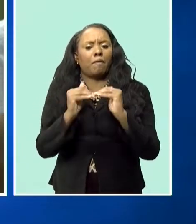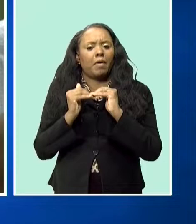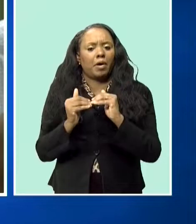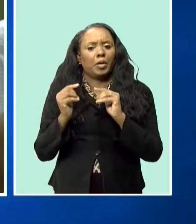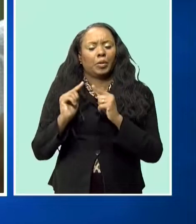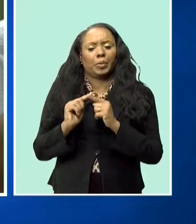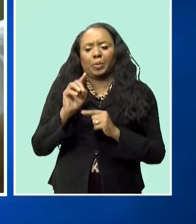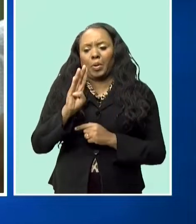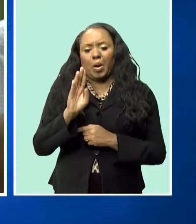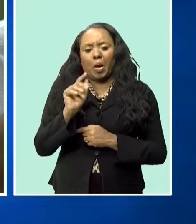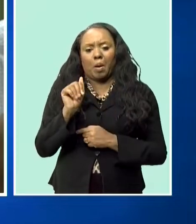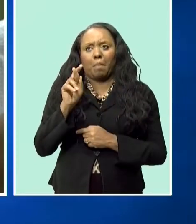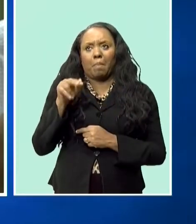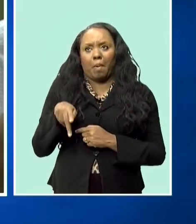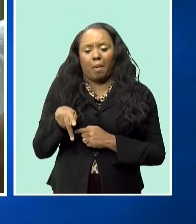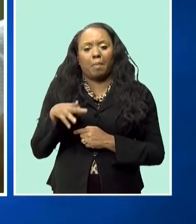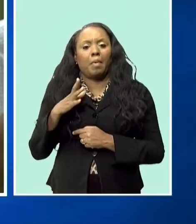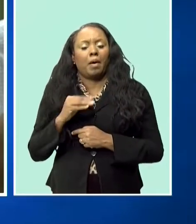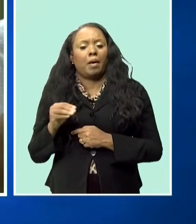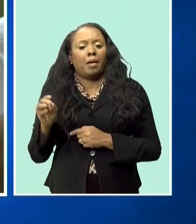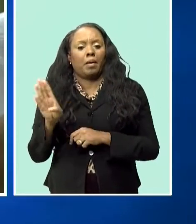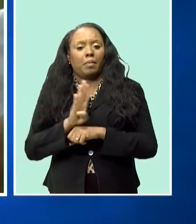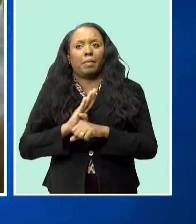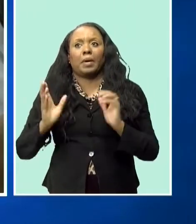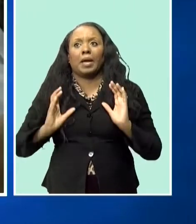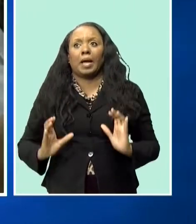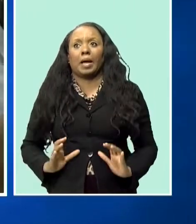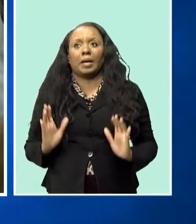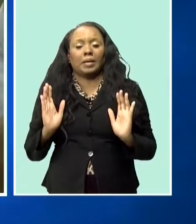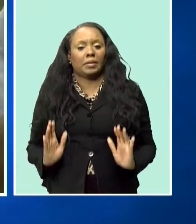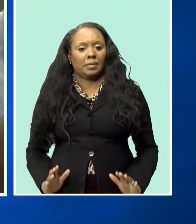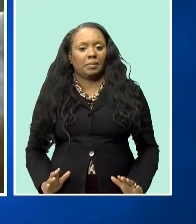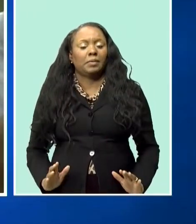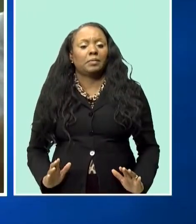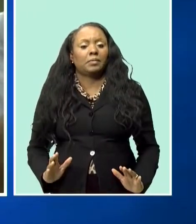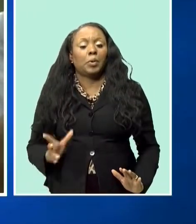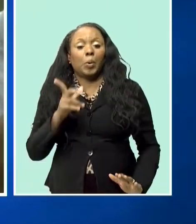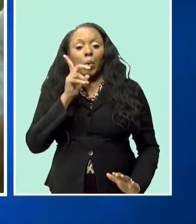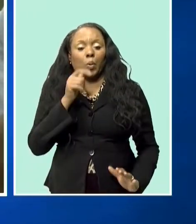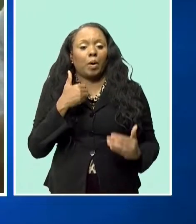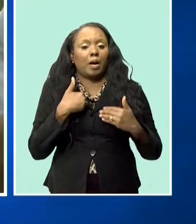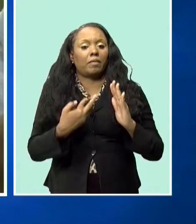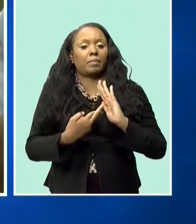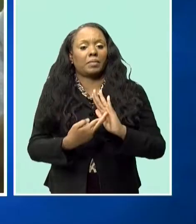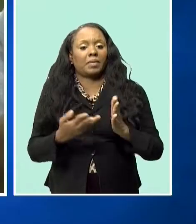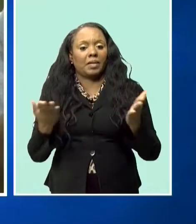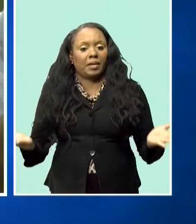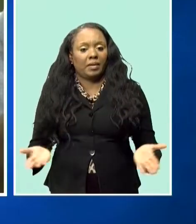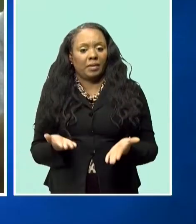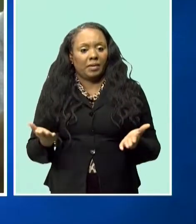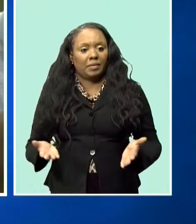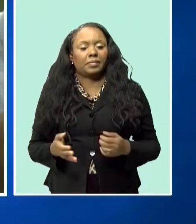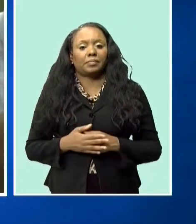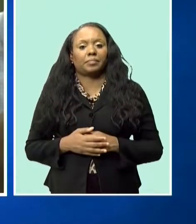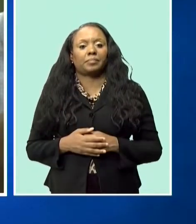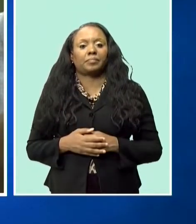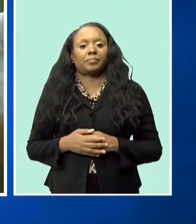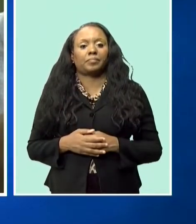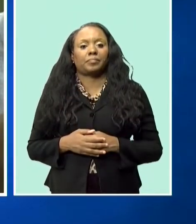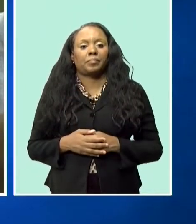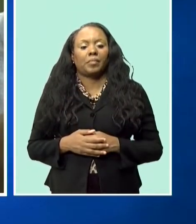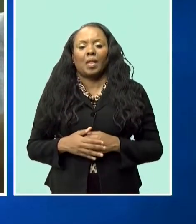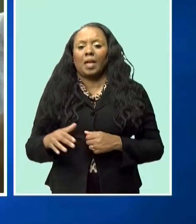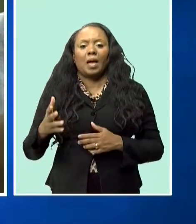prejudicial to the consumers of Barbados who are represented by Public Counsel, and ignores the policy of the